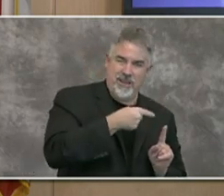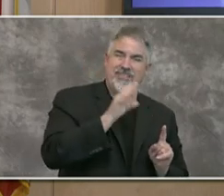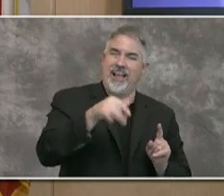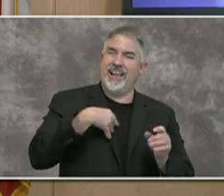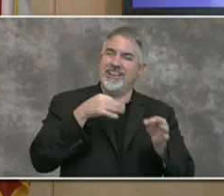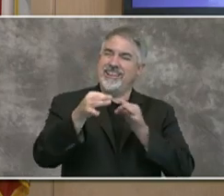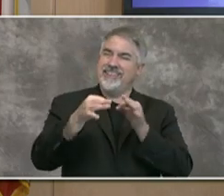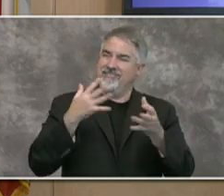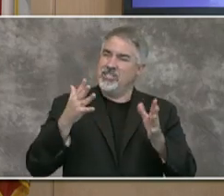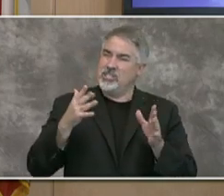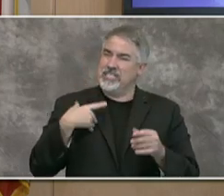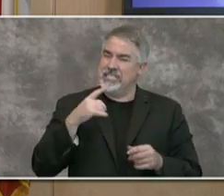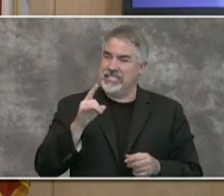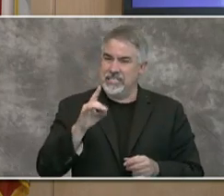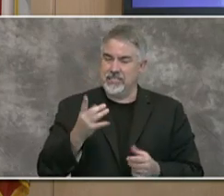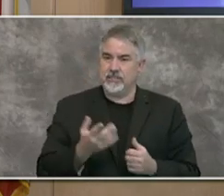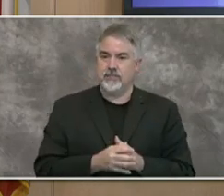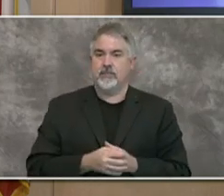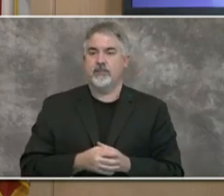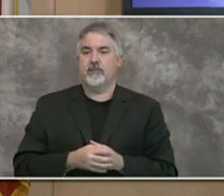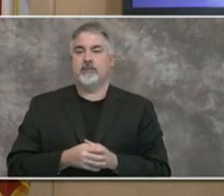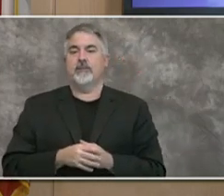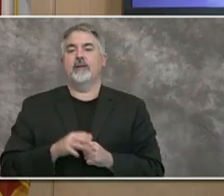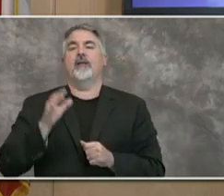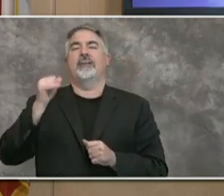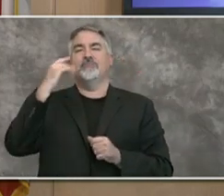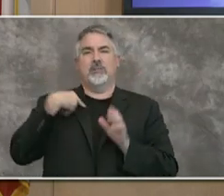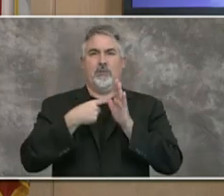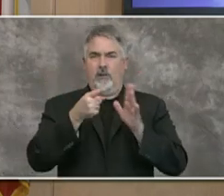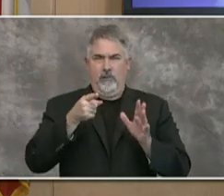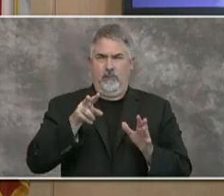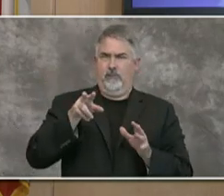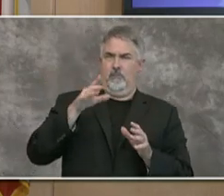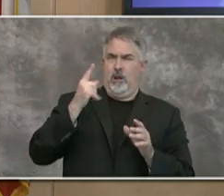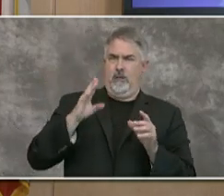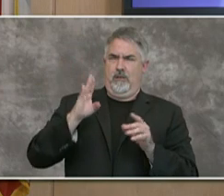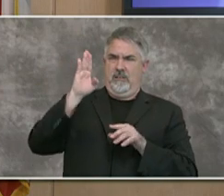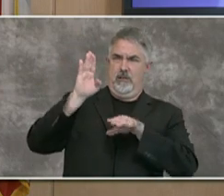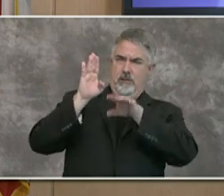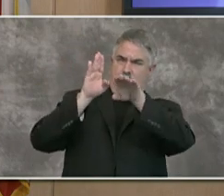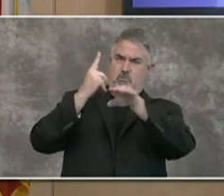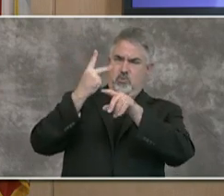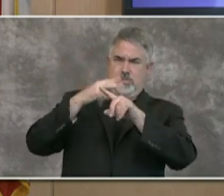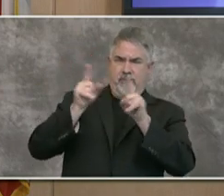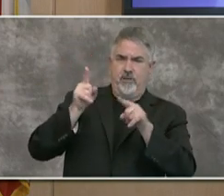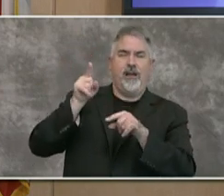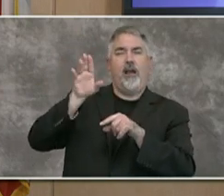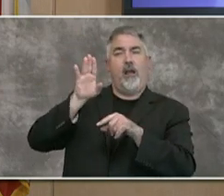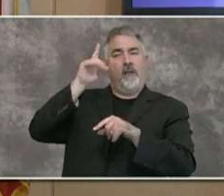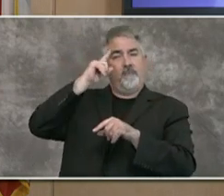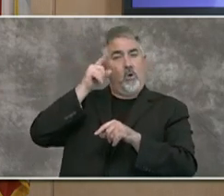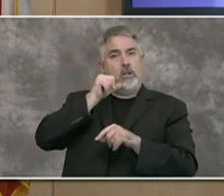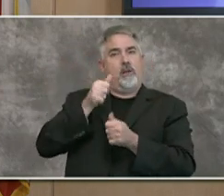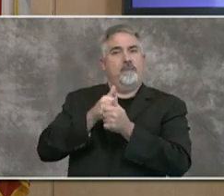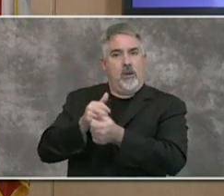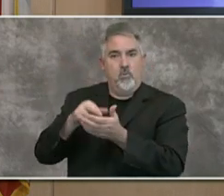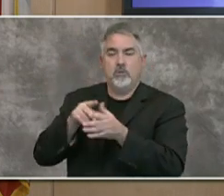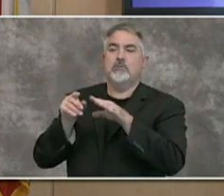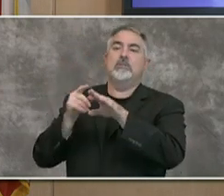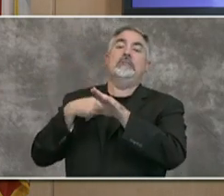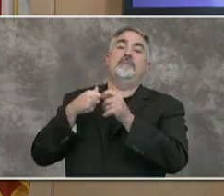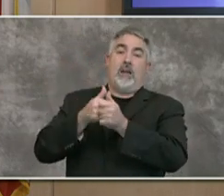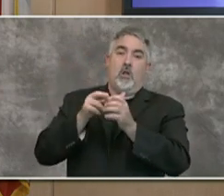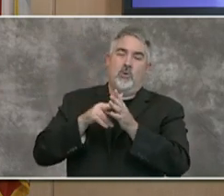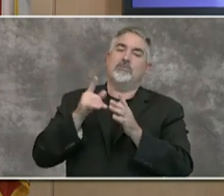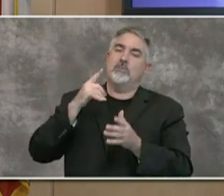by which the health system capacity is overwhelmed, the more time it gives us to increase the capacity of our healthcare system. The more time it gives us to acquire